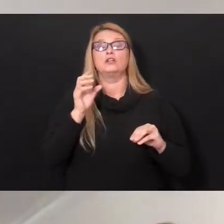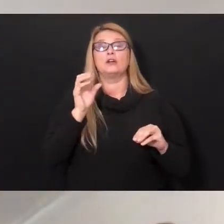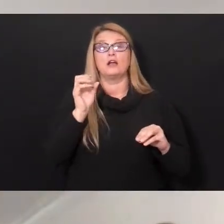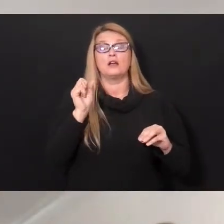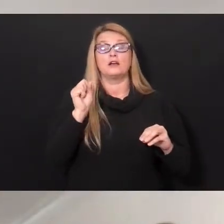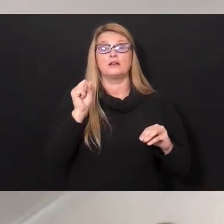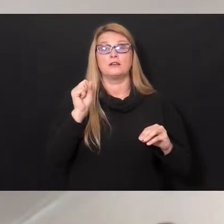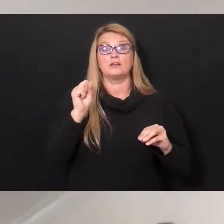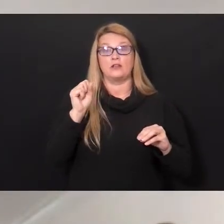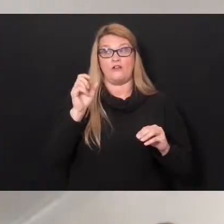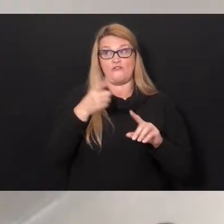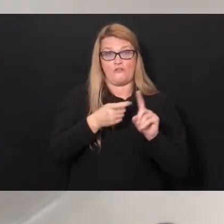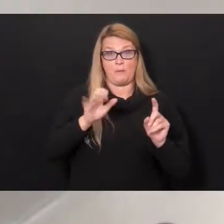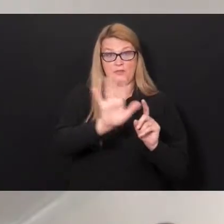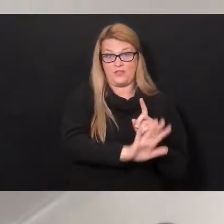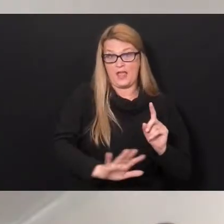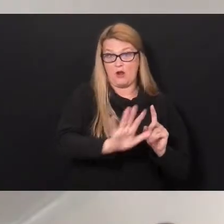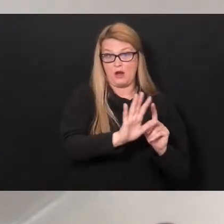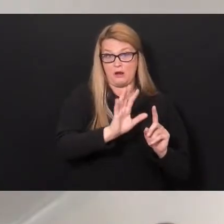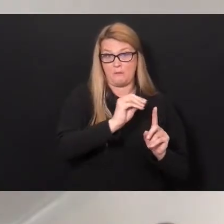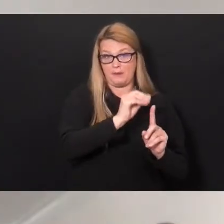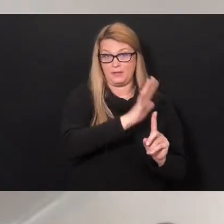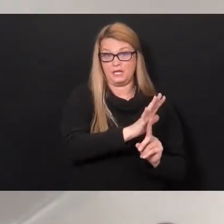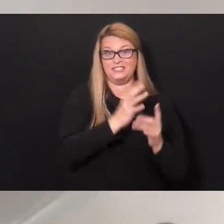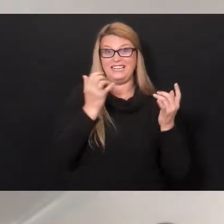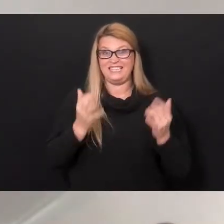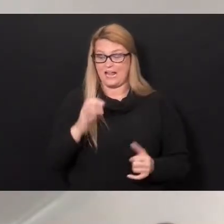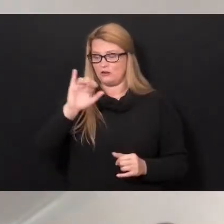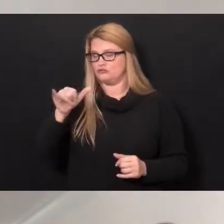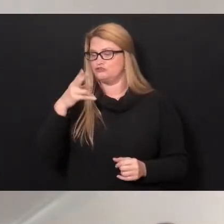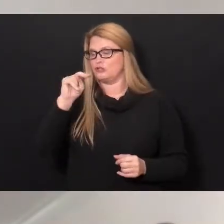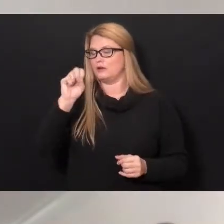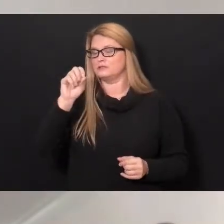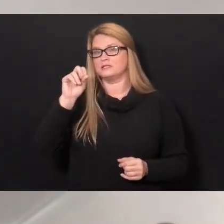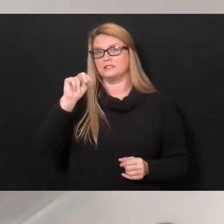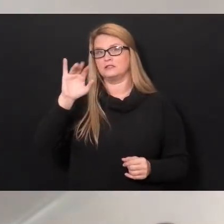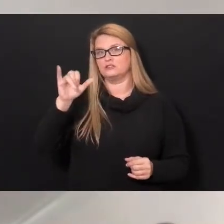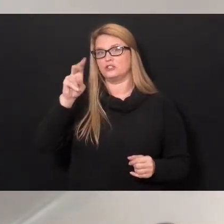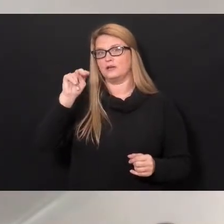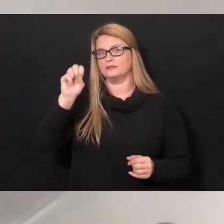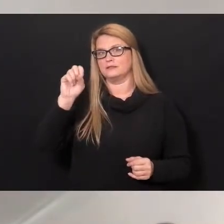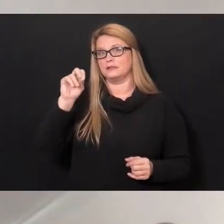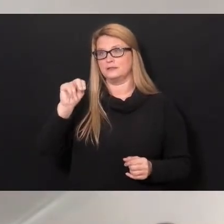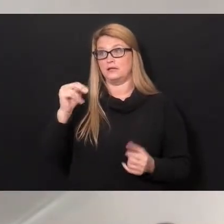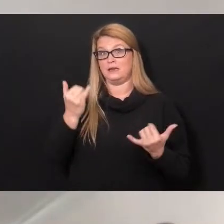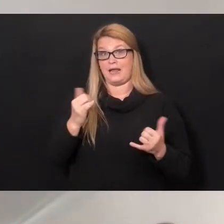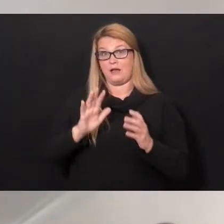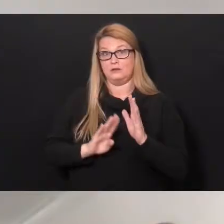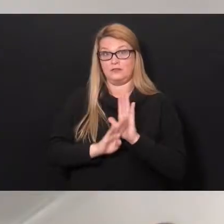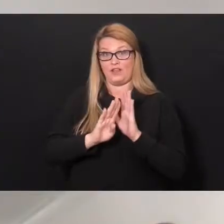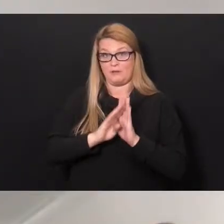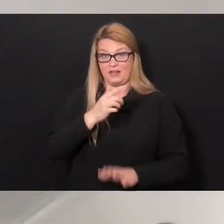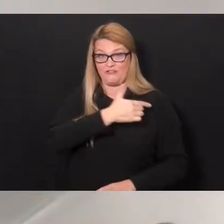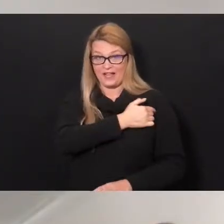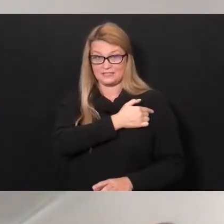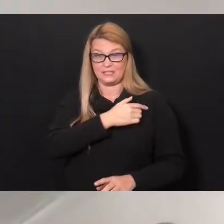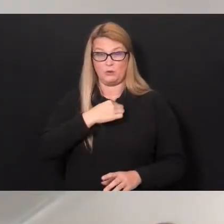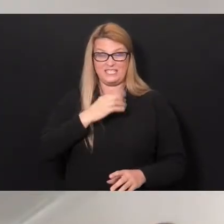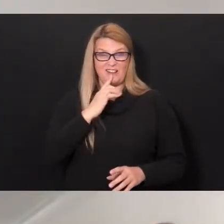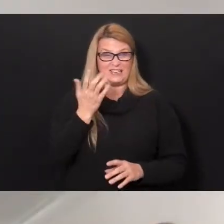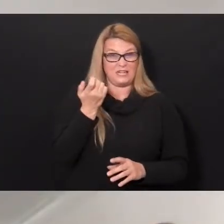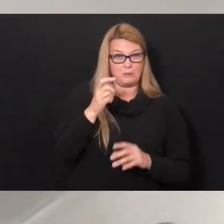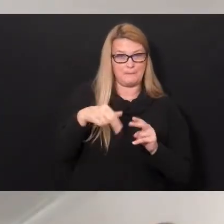their population. And now with the Johnson & Johnson vaccine, you know, we talked a little bit about that vaccine on